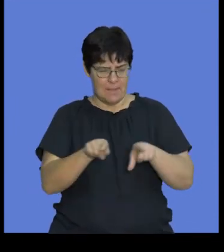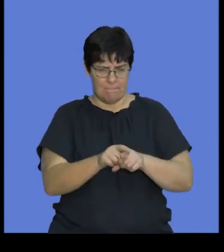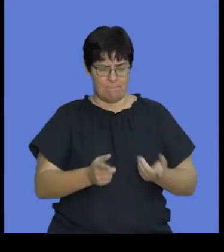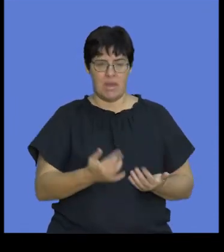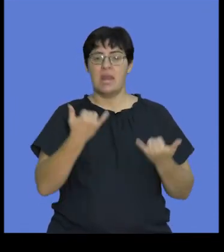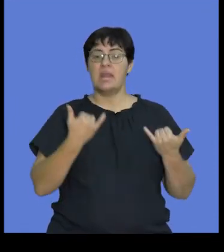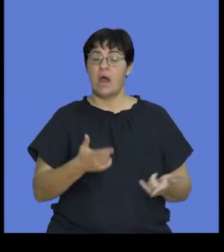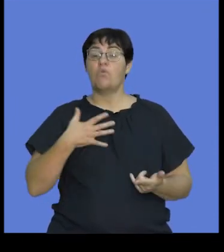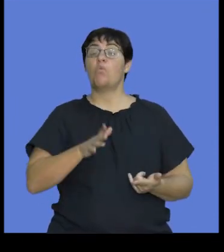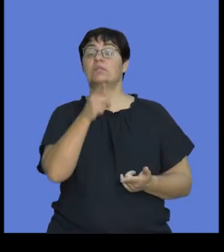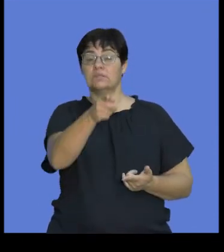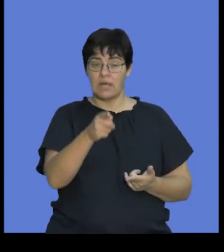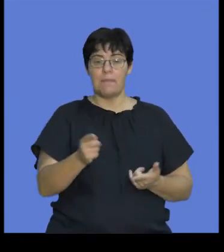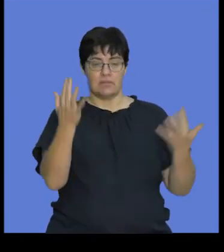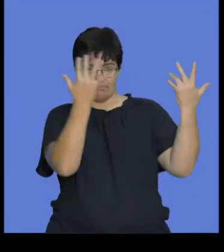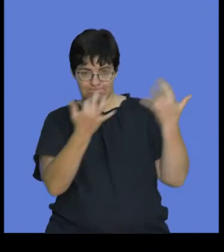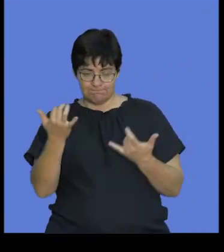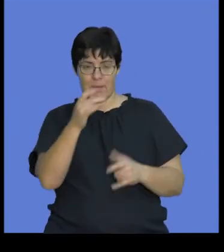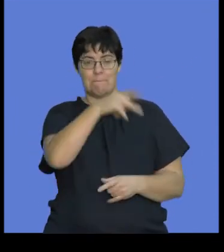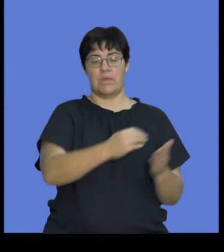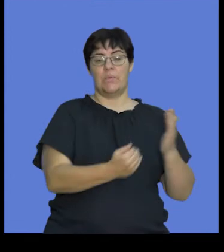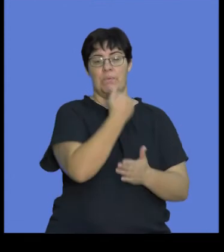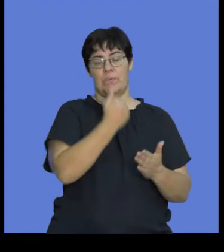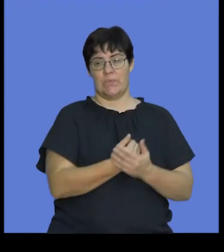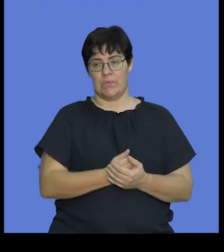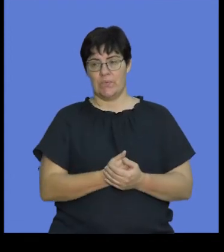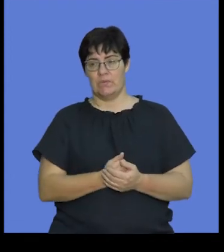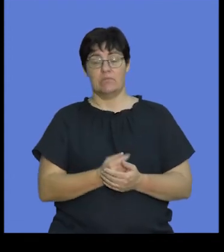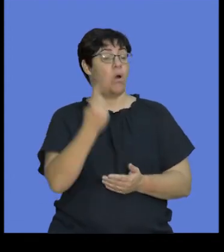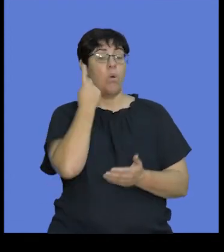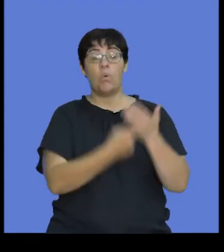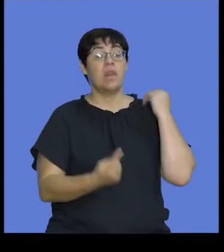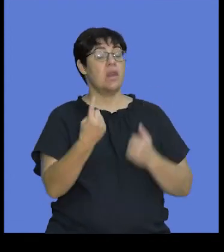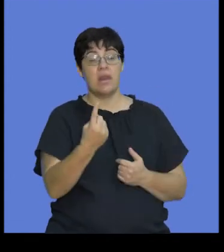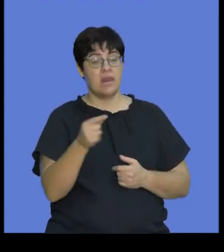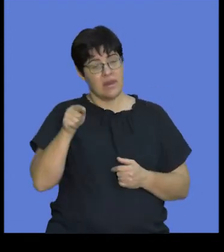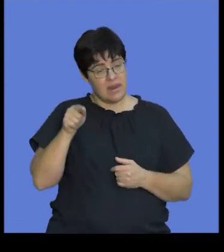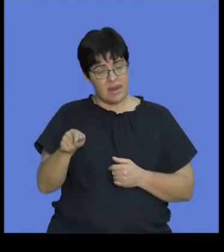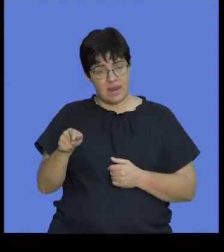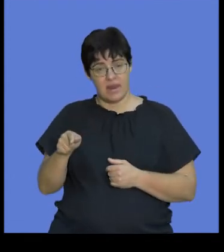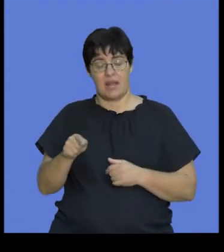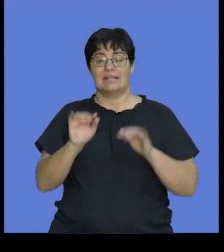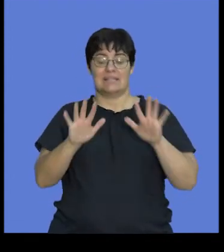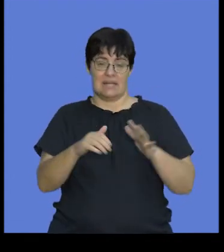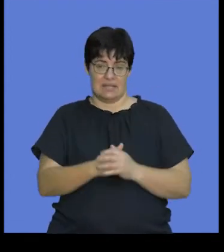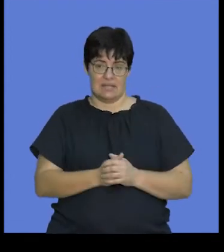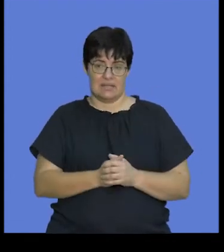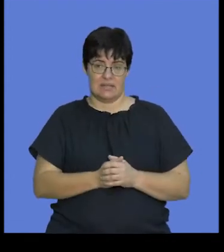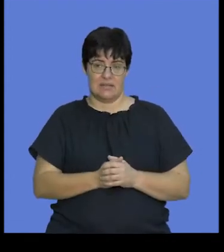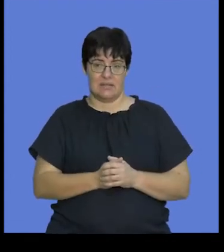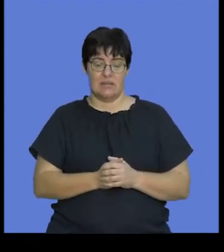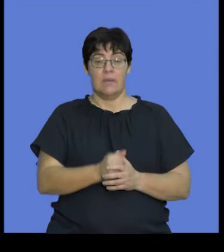one, now they want us to calculate the new momentum. Only thing that's changed is this has become 10, so we